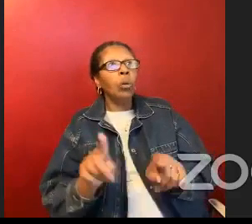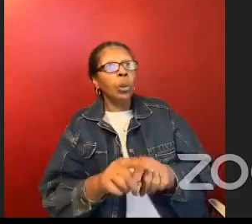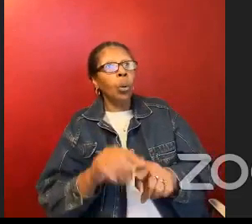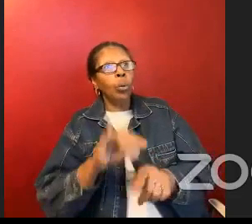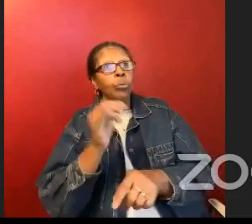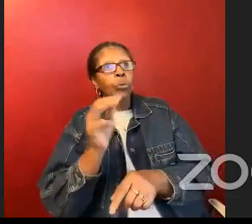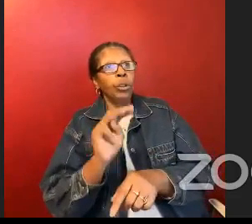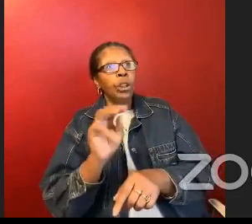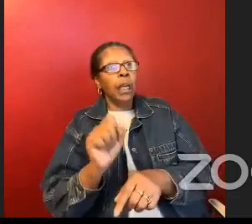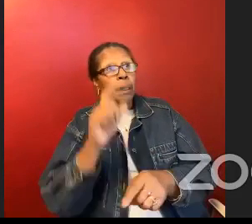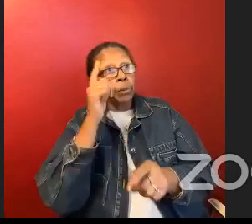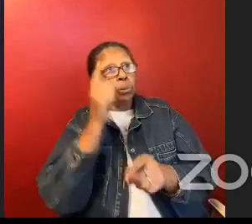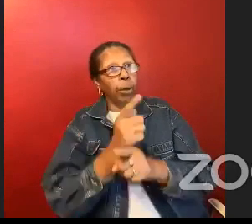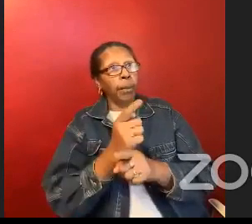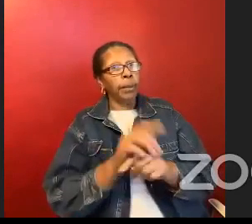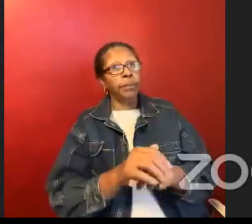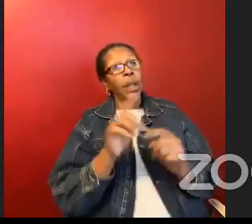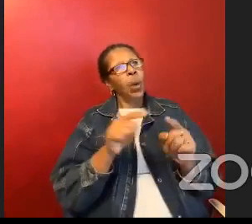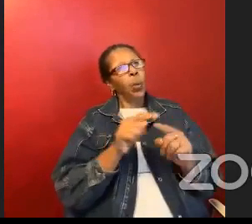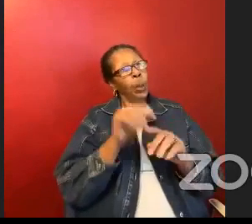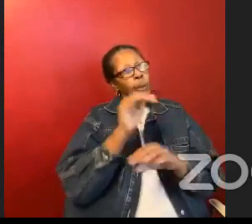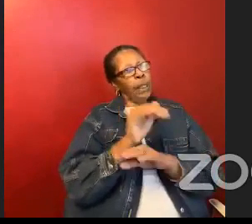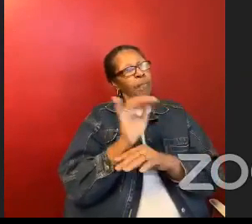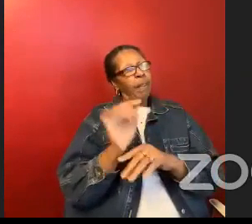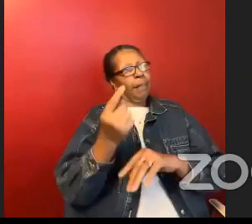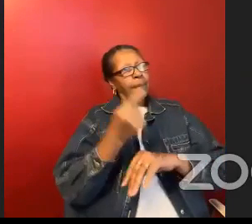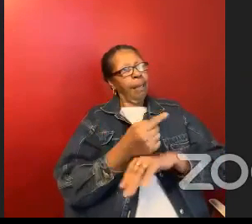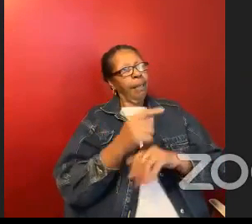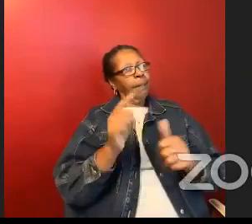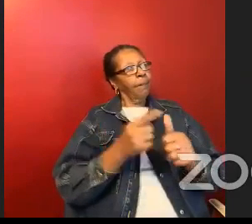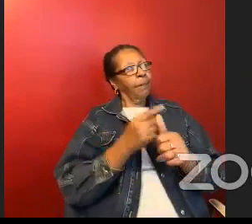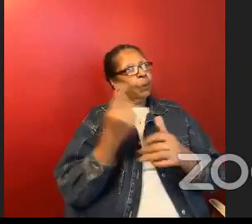day, the first day of the week, and the first day of the week is what?